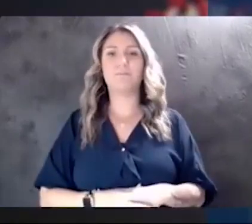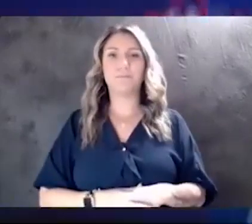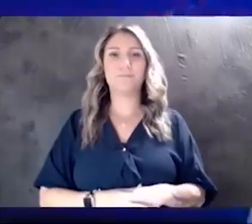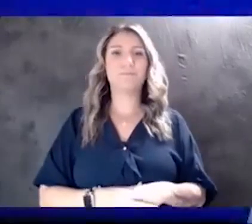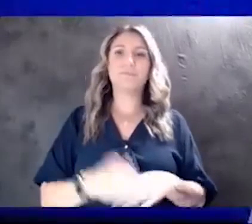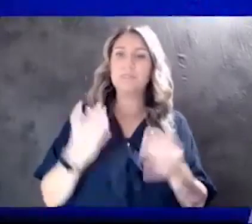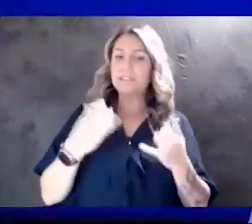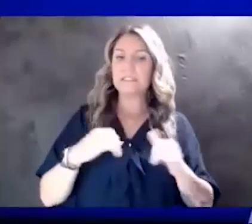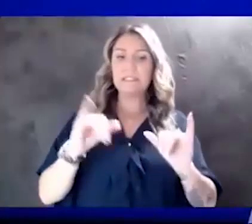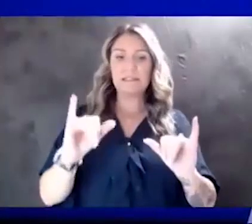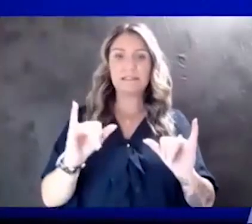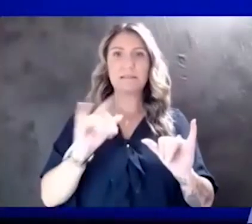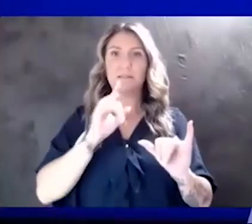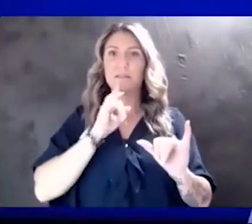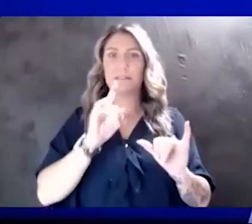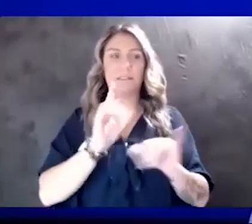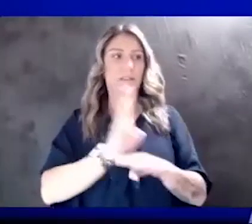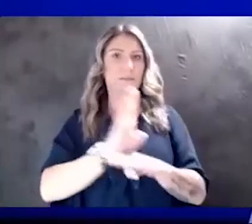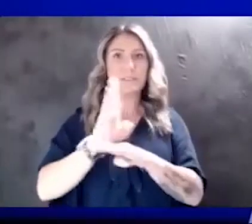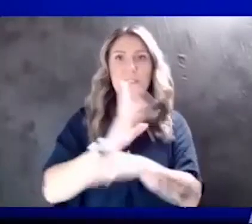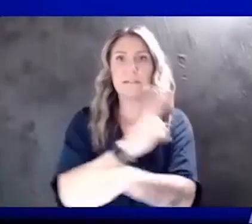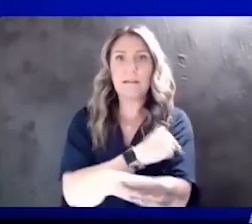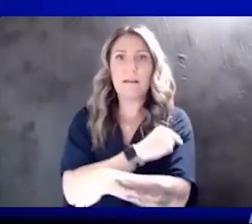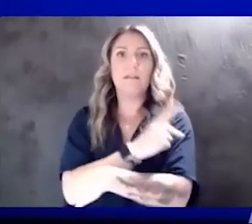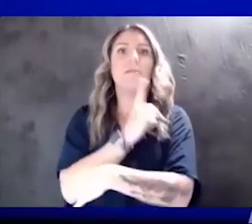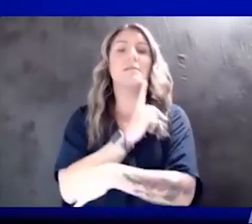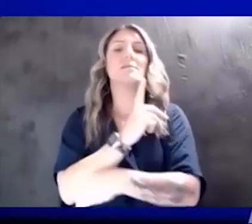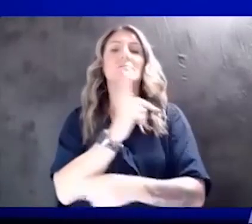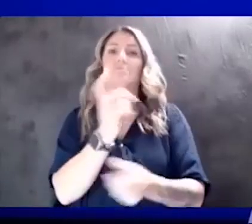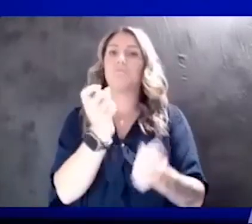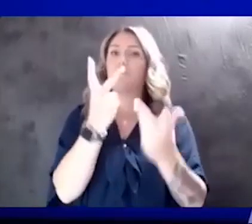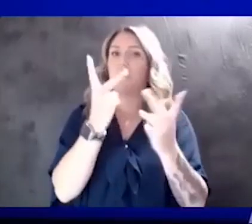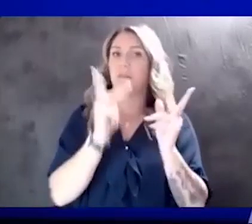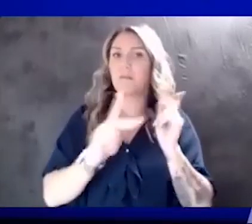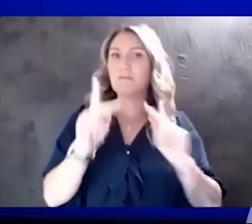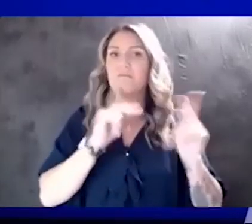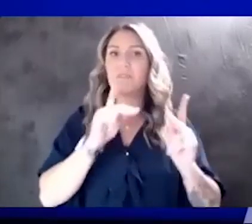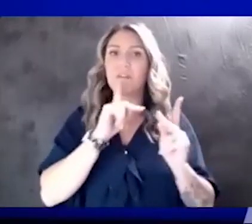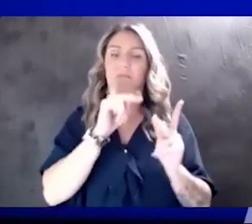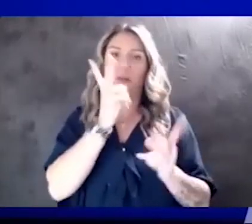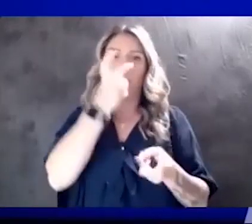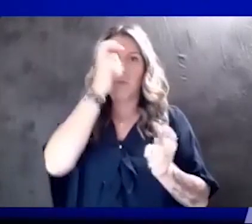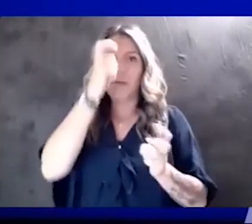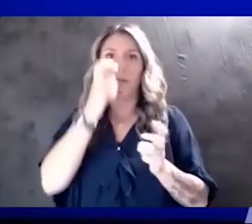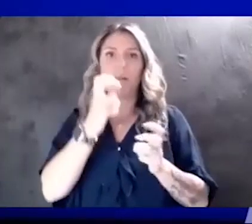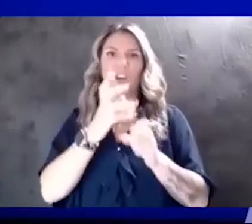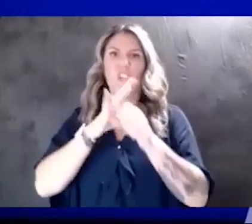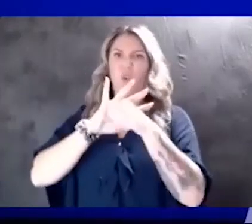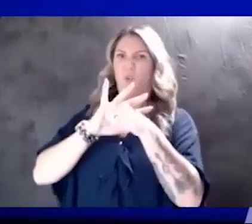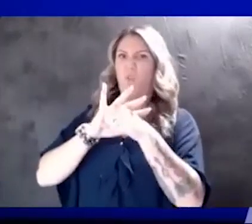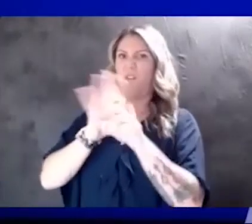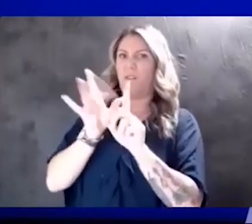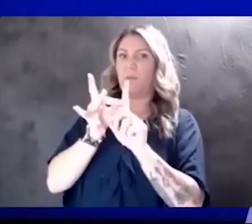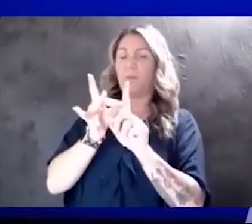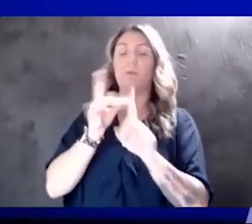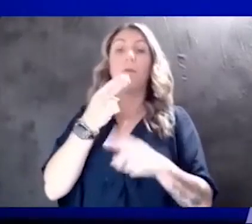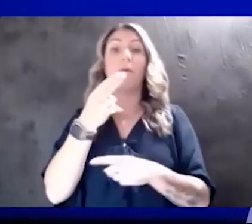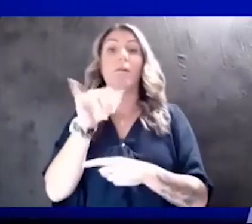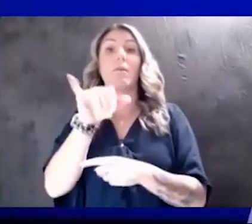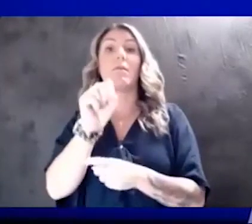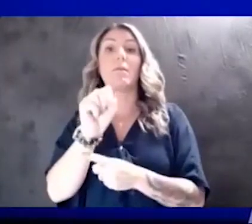very busy hospital. A lot of people very sick with COVID. In Hays, we have